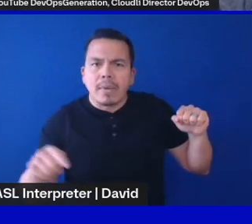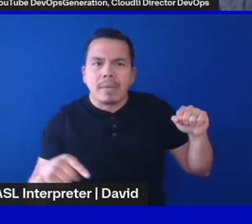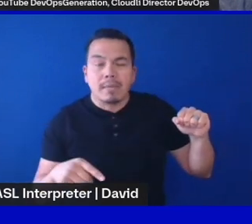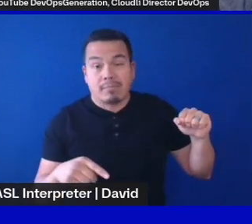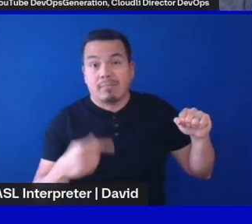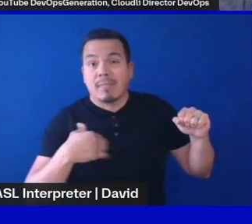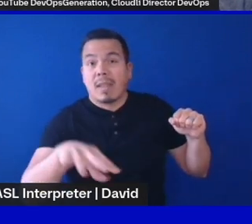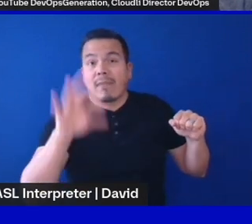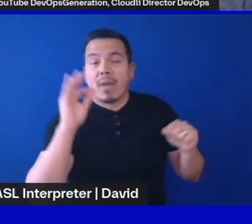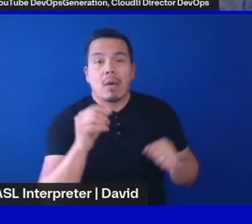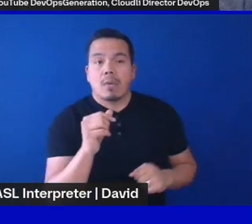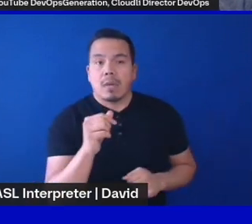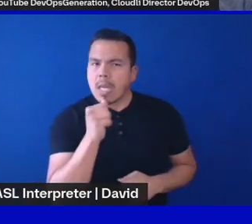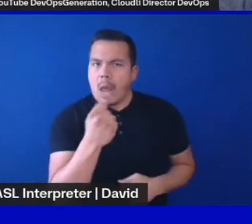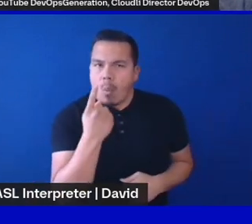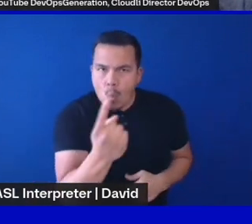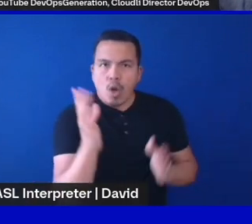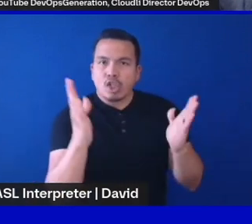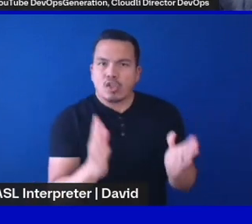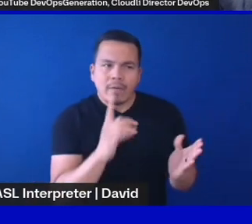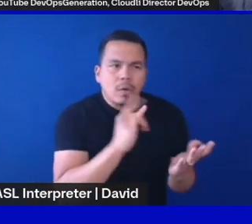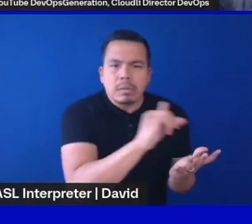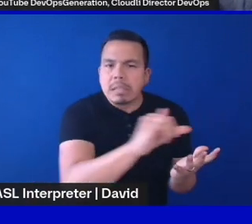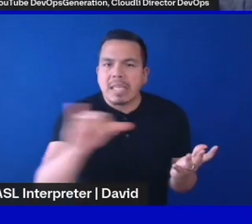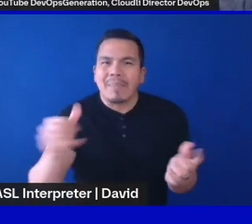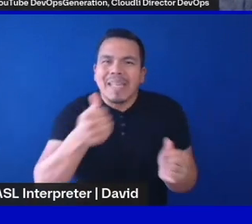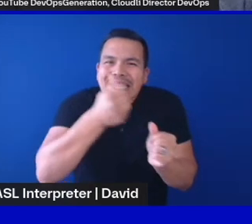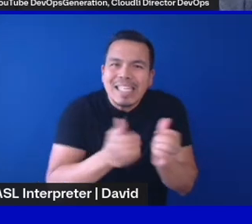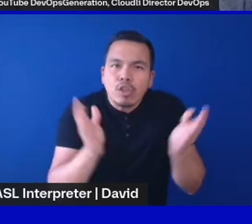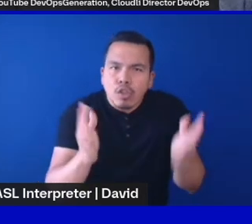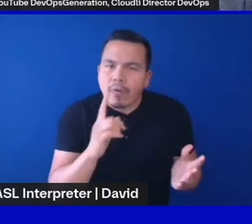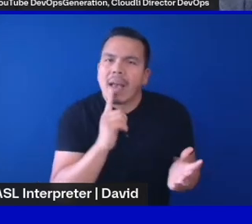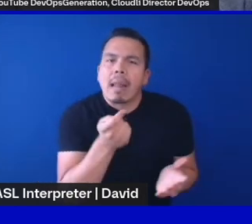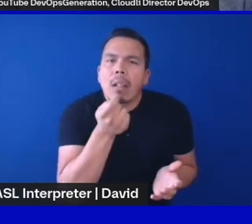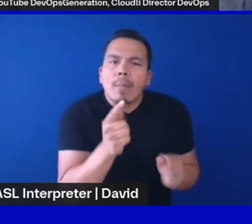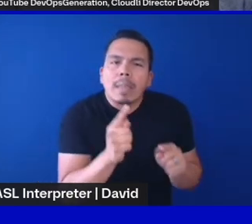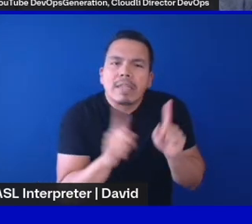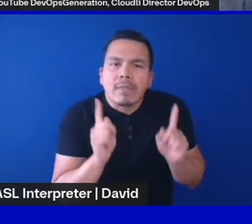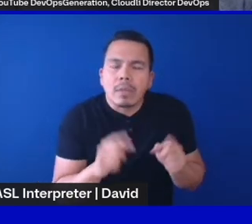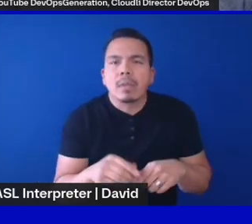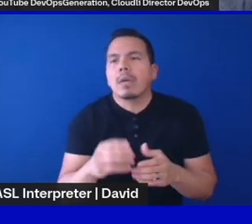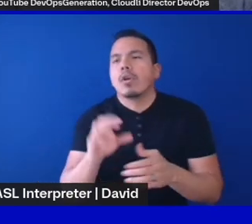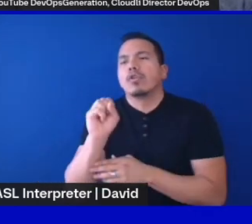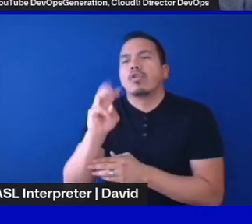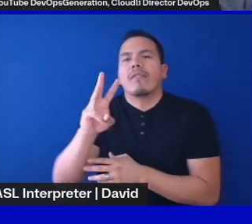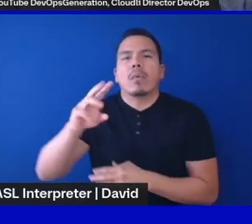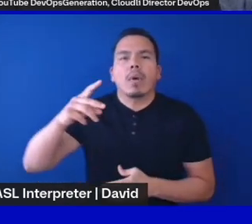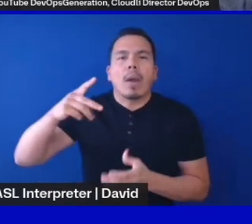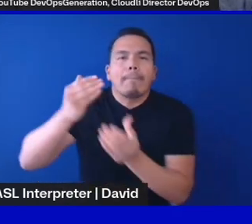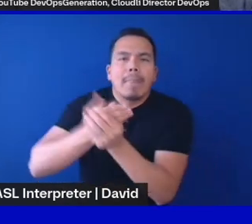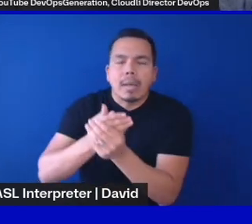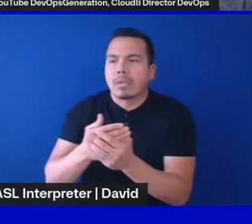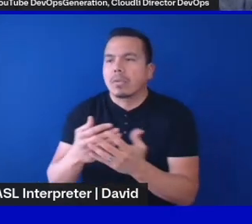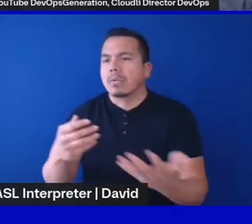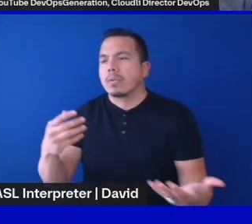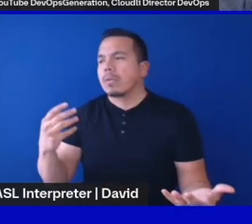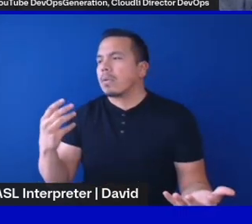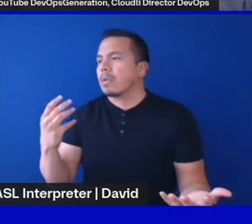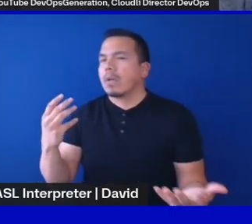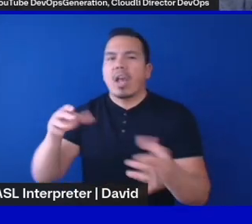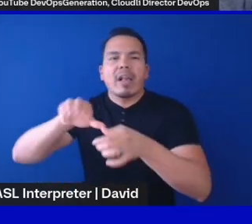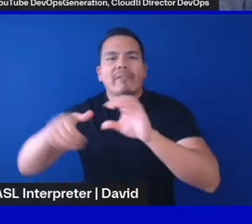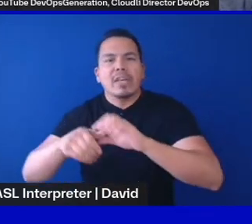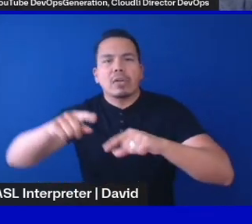single server was the same. Each one had subtle differences, and sometimes it's the software packages that were different. Sometimes there were configuration